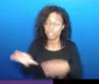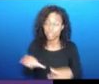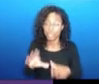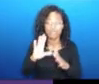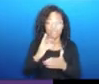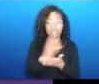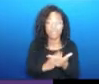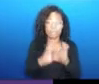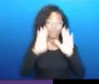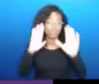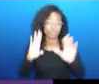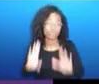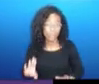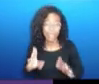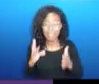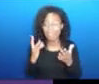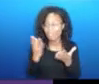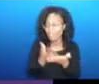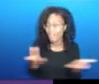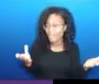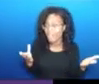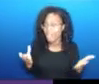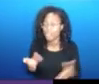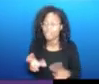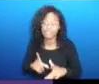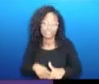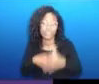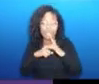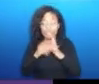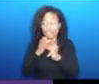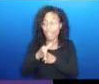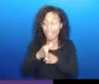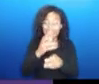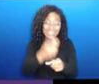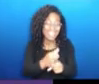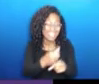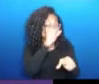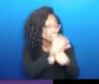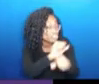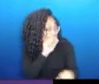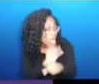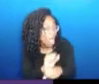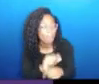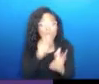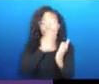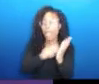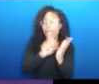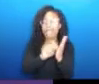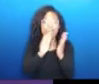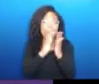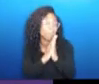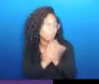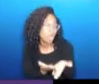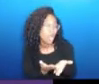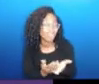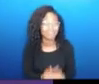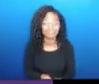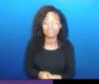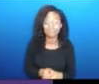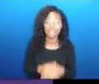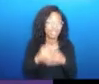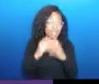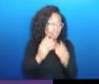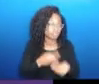deed, launching a career, getting a job, maybe writing a book, launching their